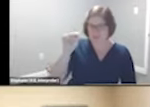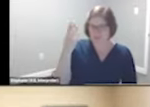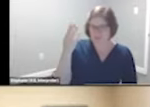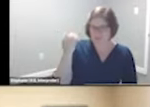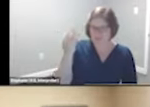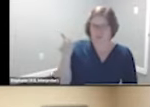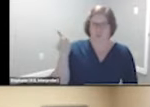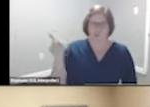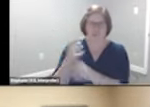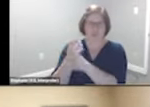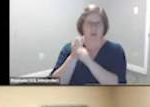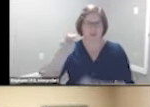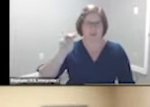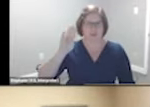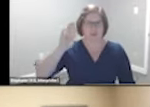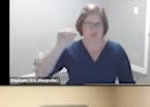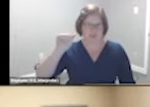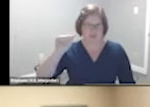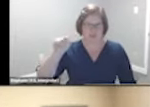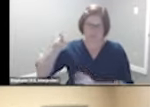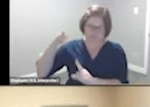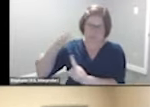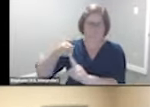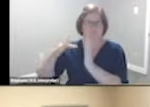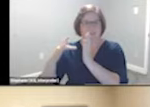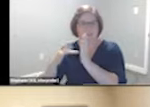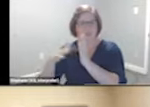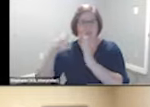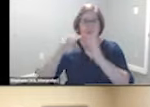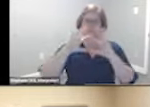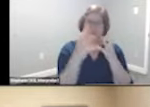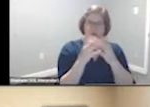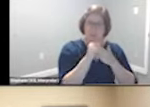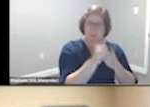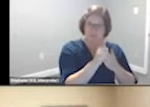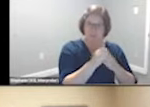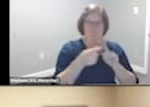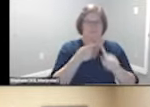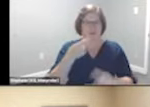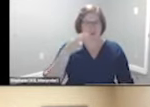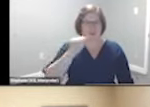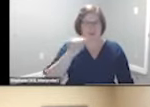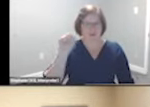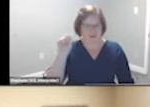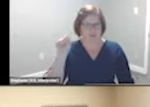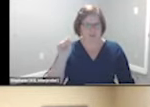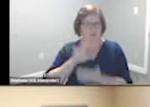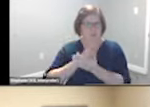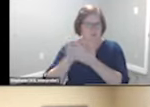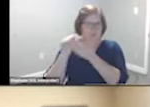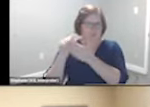her MBA with an emphasis on technology and global leadership at the Haas School of Business, University of California,